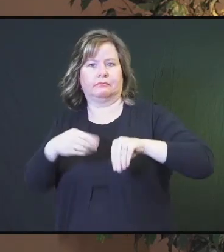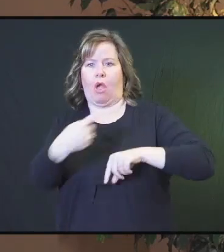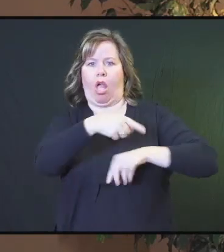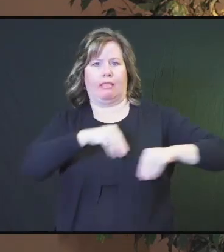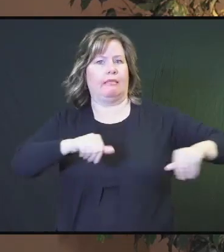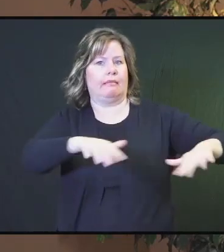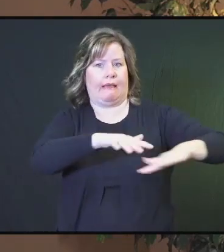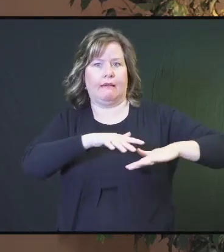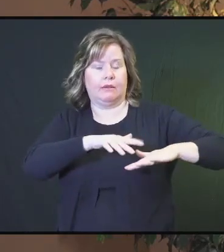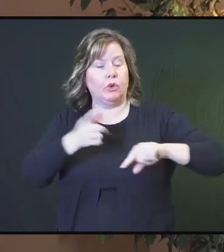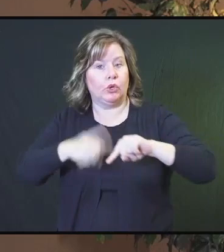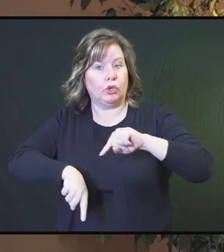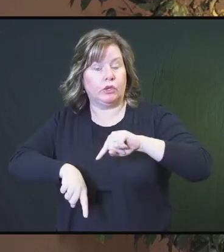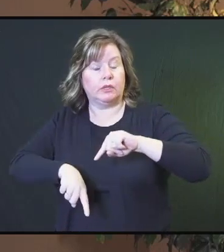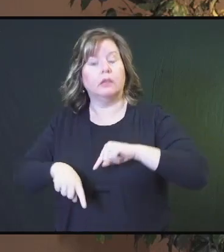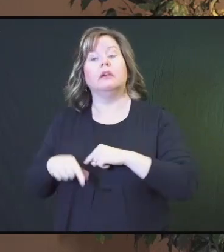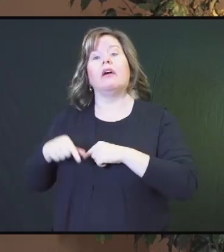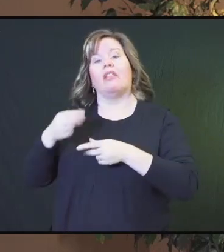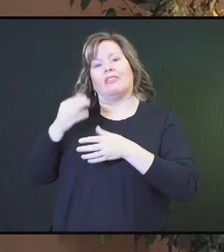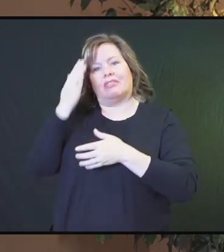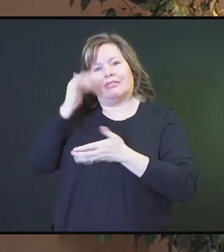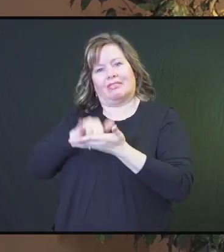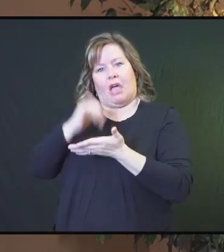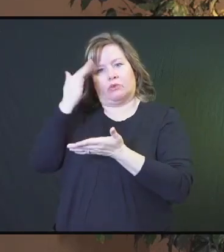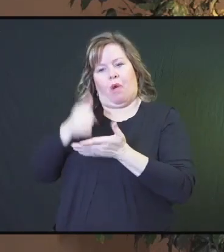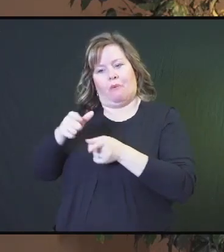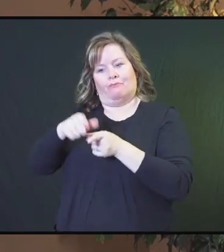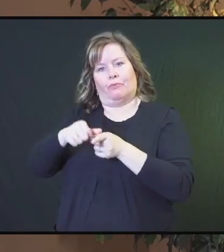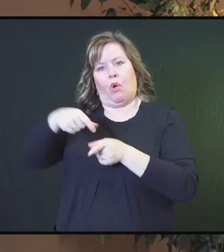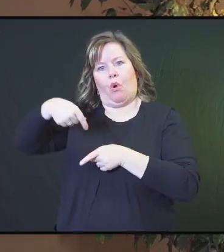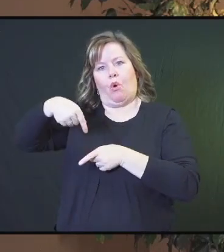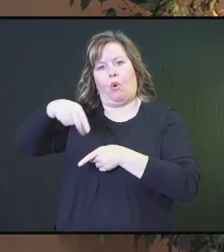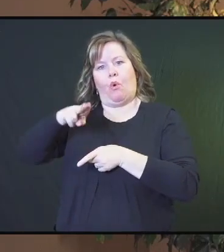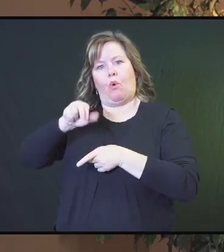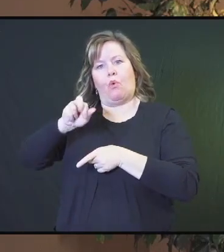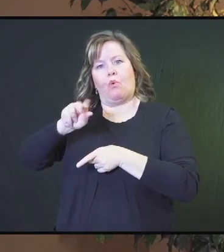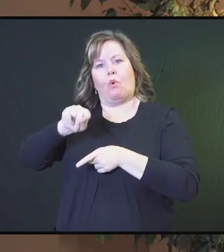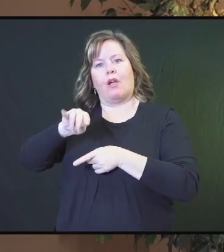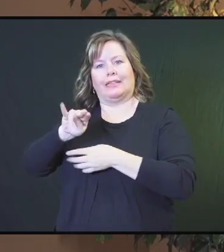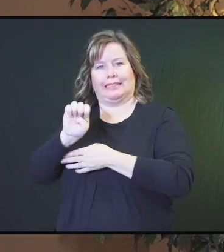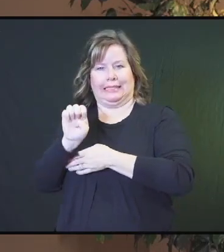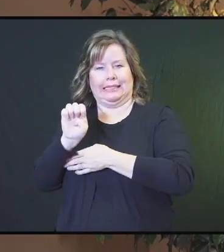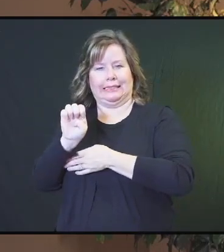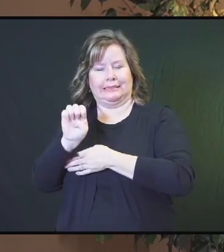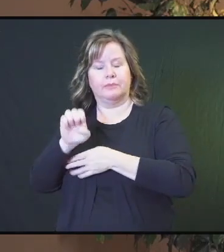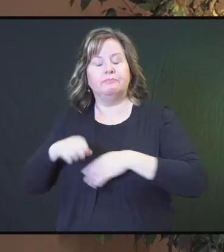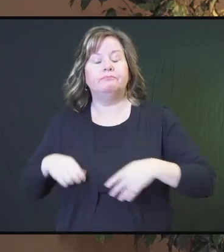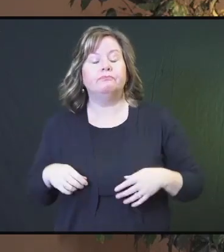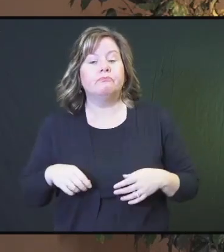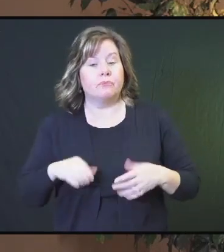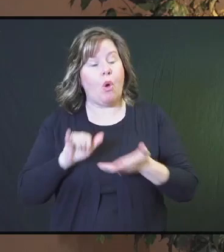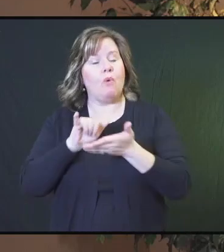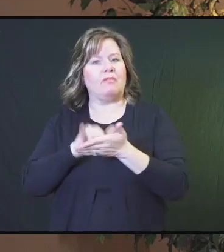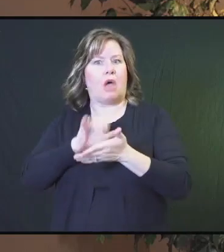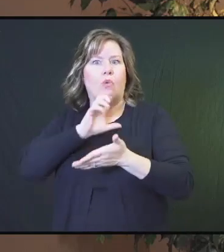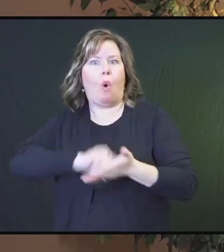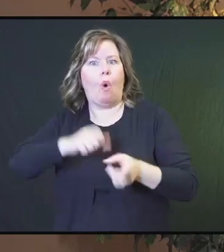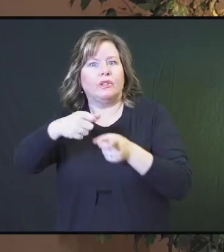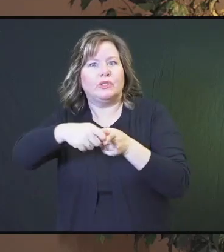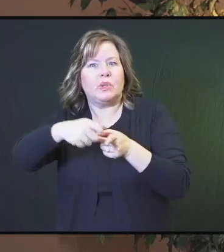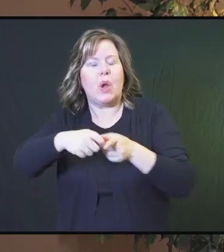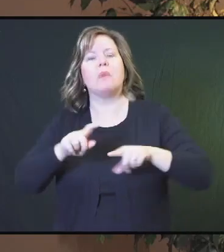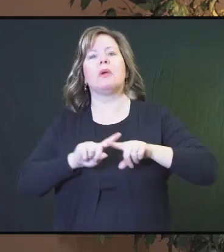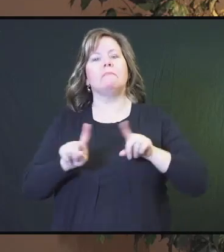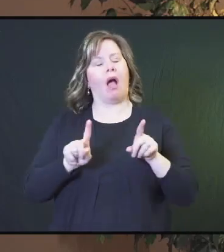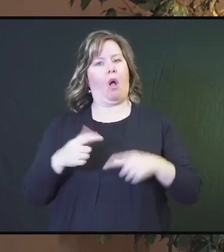very primitive tools. They are effective, and that's one of the reasons why we're seeing a flattening of the curve right now. And unfortunately, they're the only